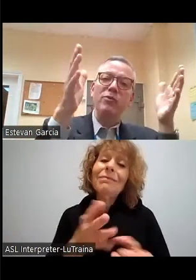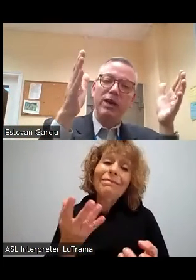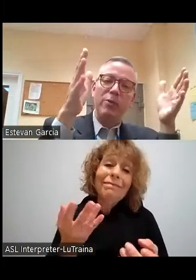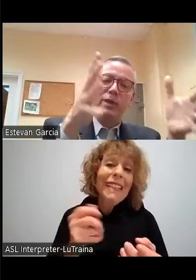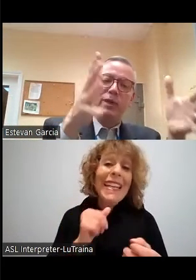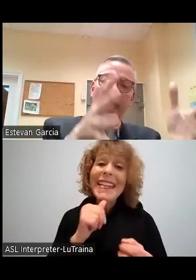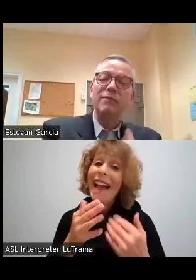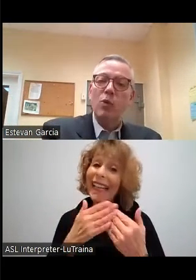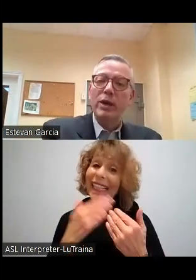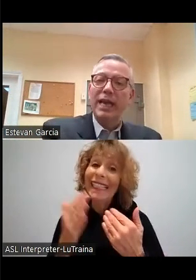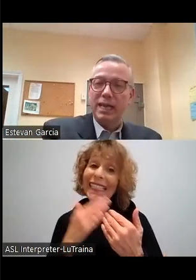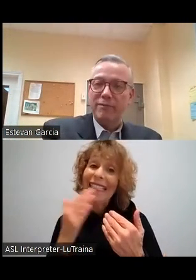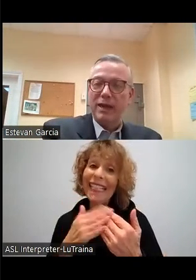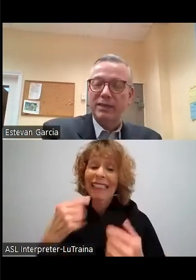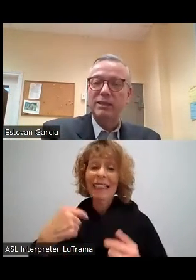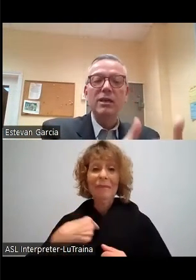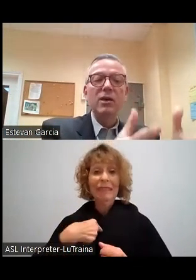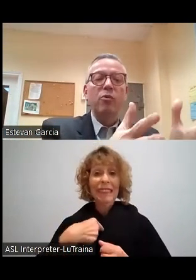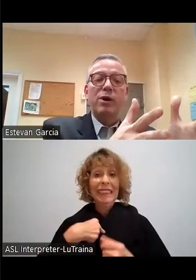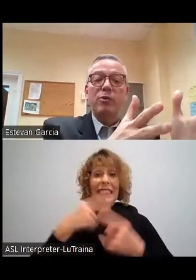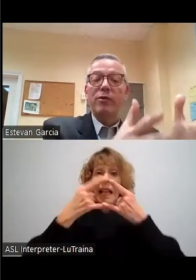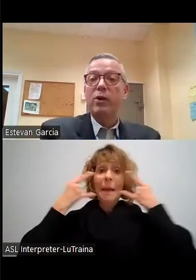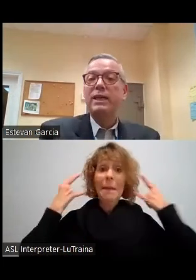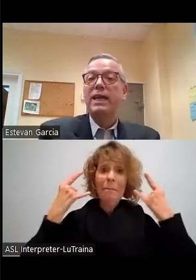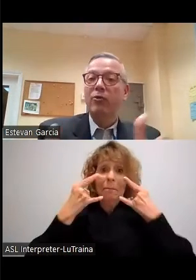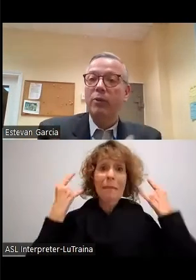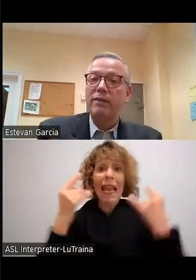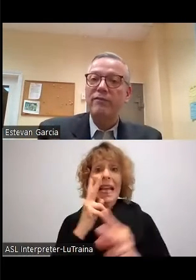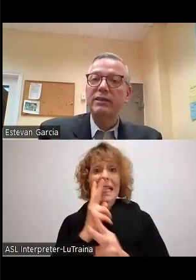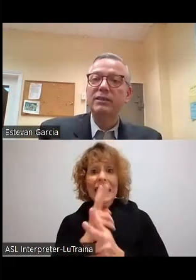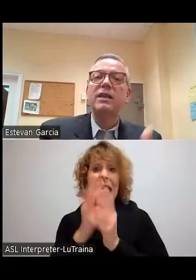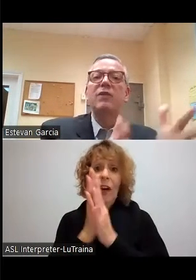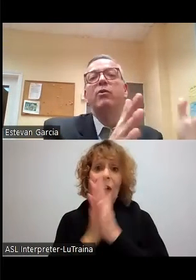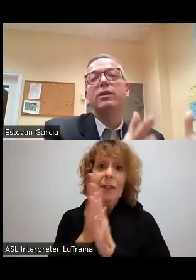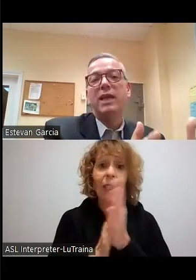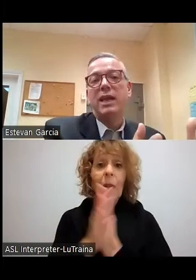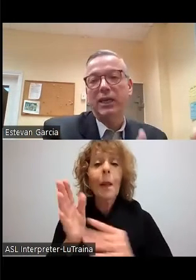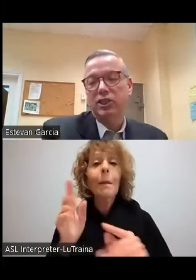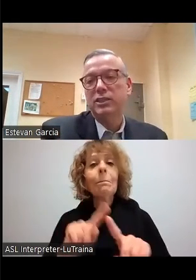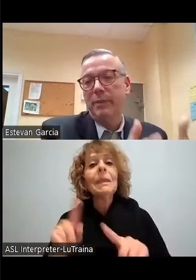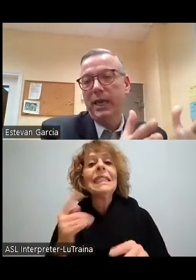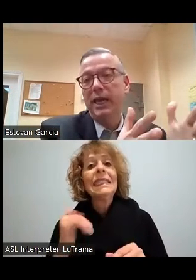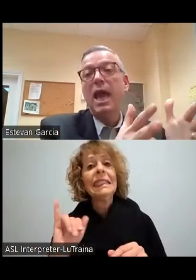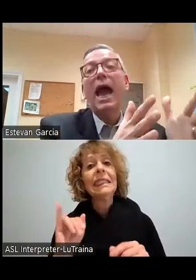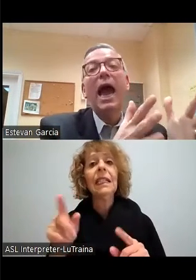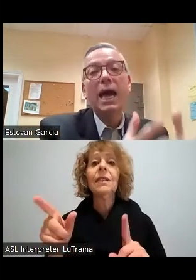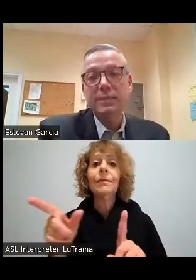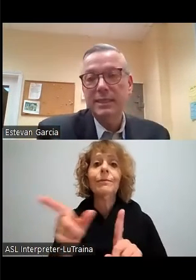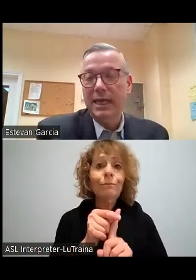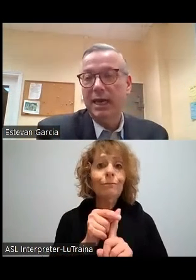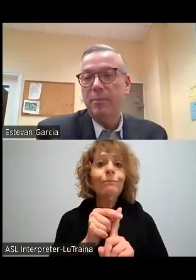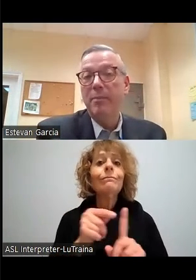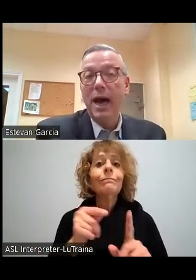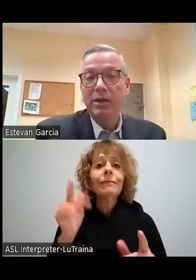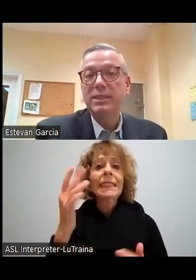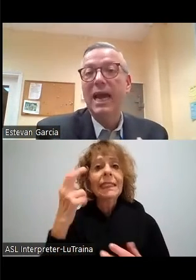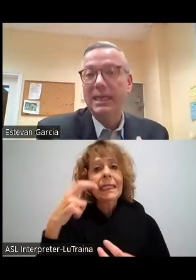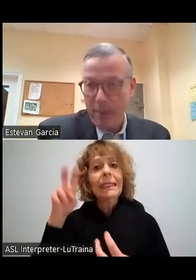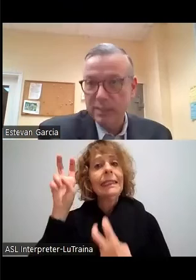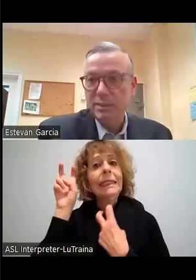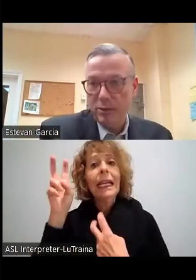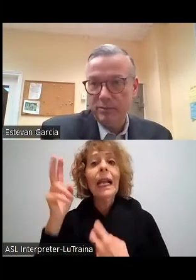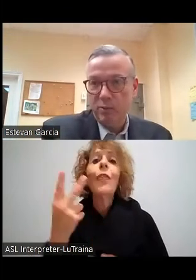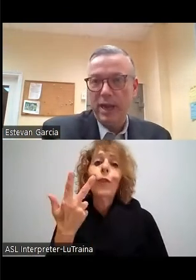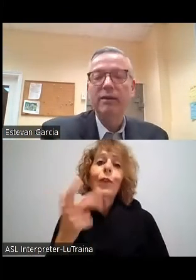if if we can't avoid getting infected, we want to avoid getting reinfected, and we want that infection to be as mild